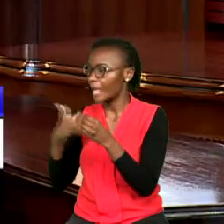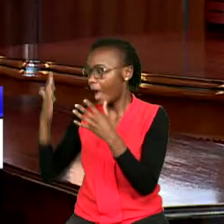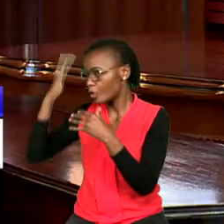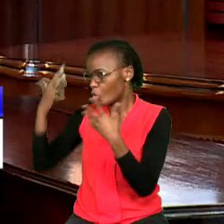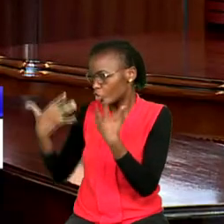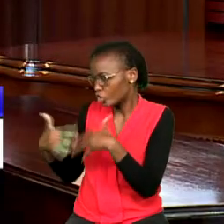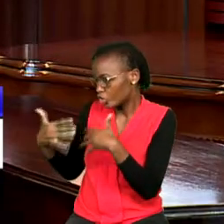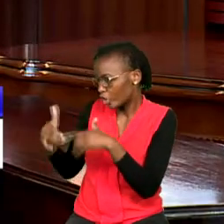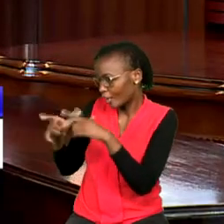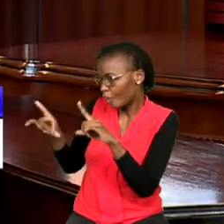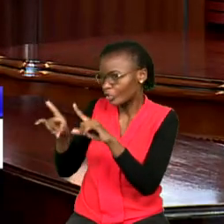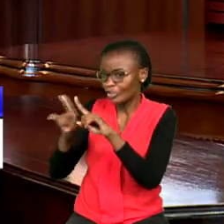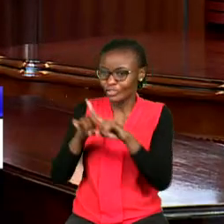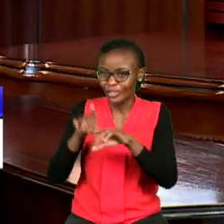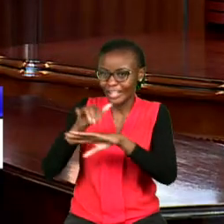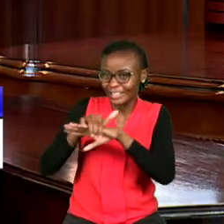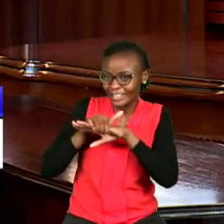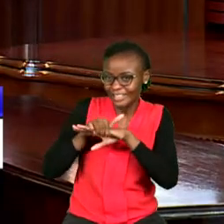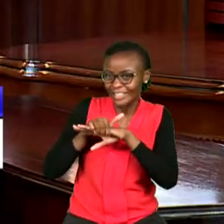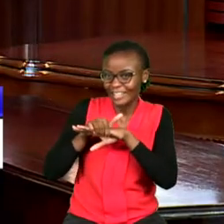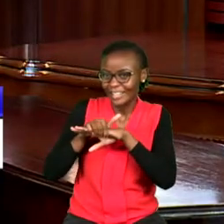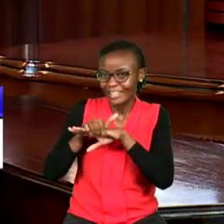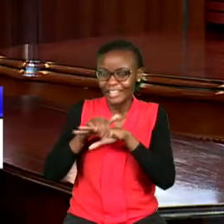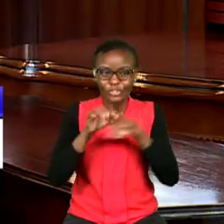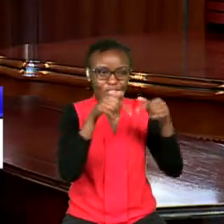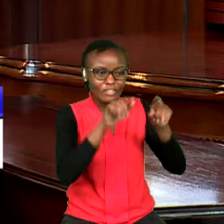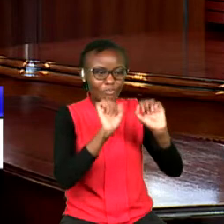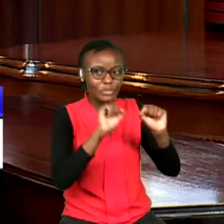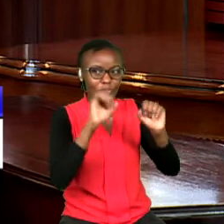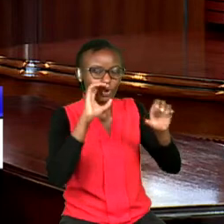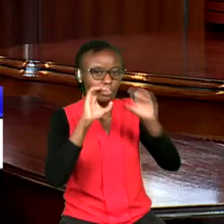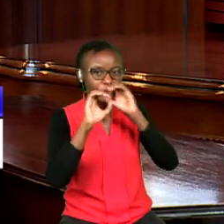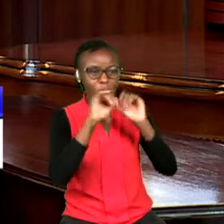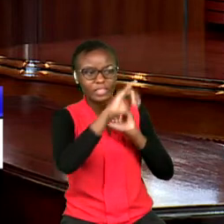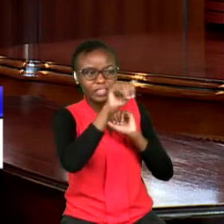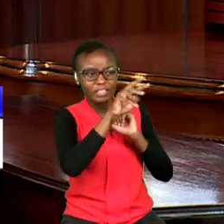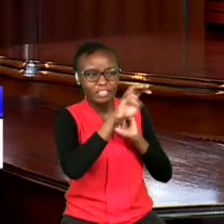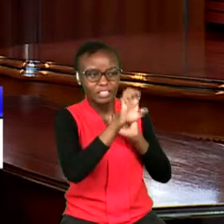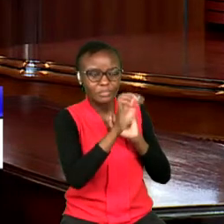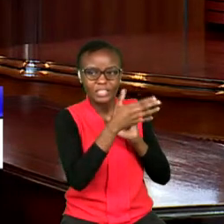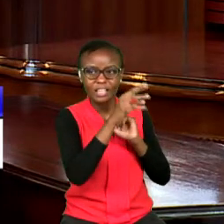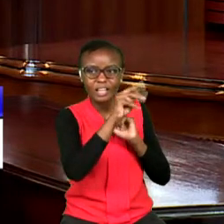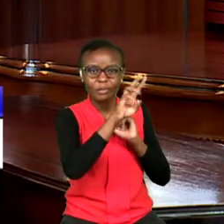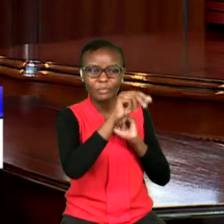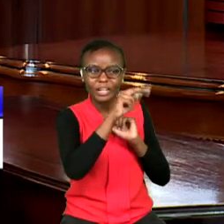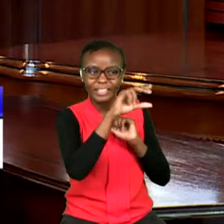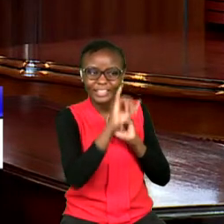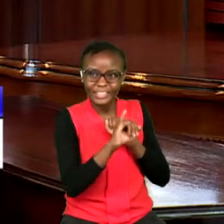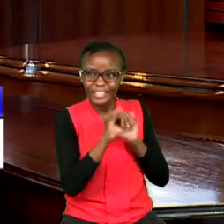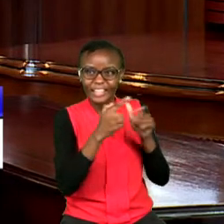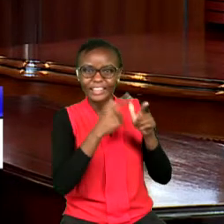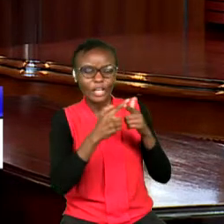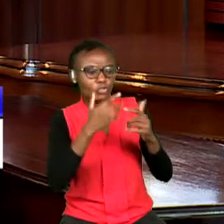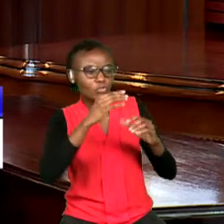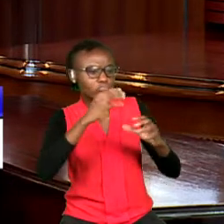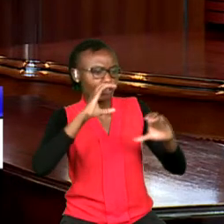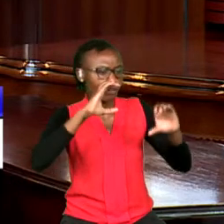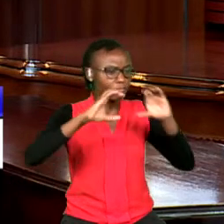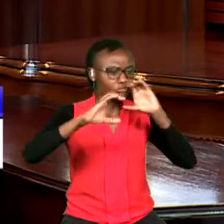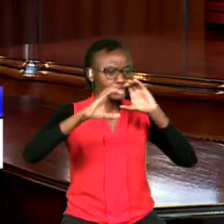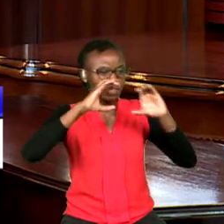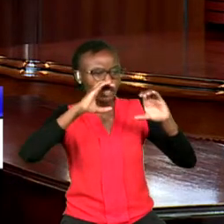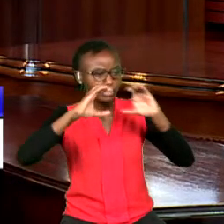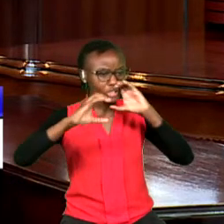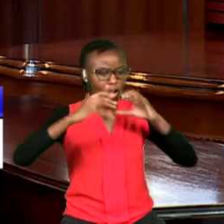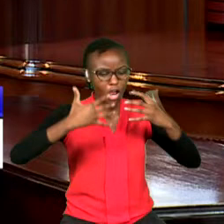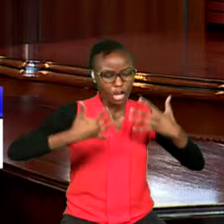able to anchor a conversation with James Mwangi where you speak the layman's language. Comfortably. You